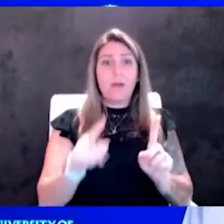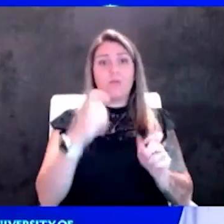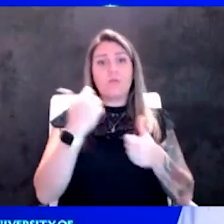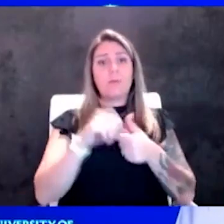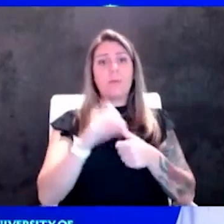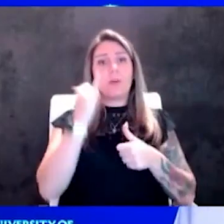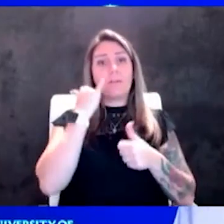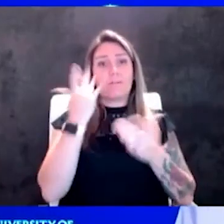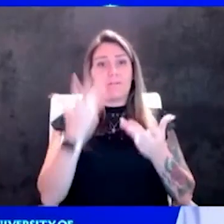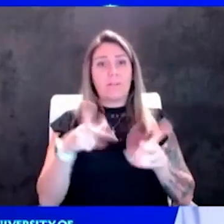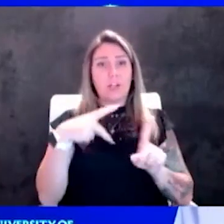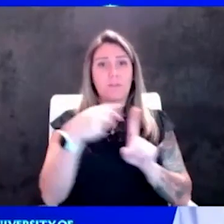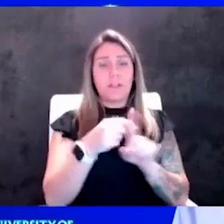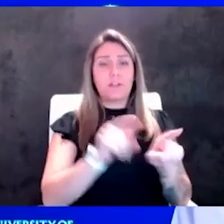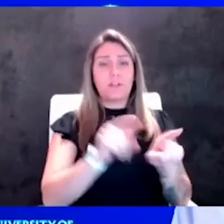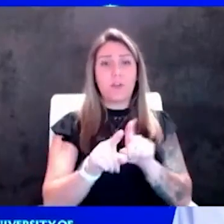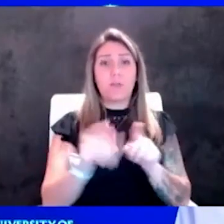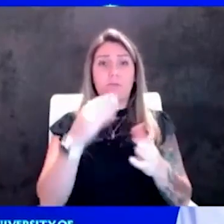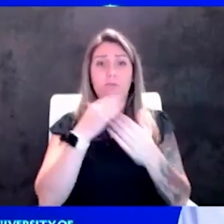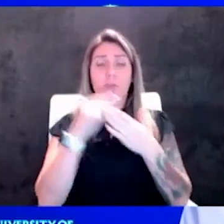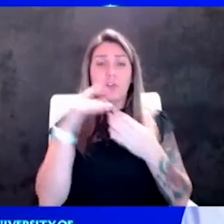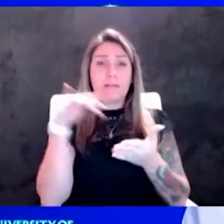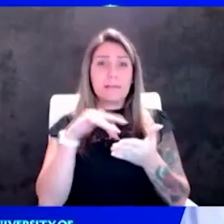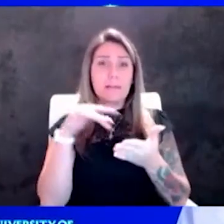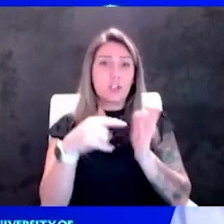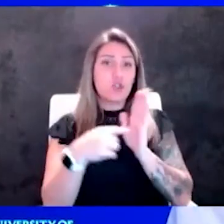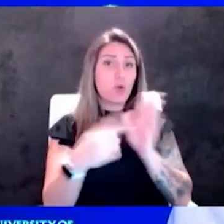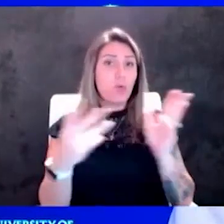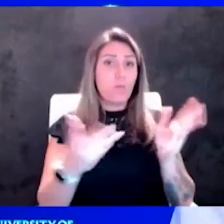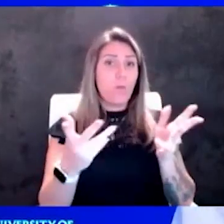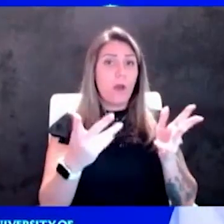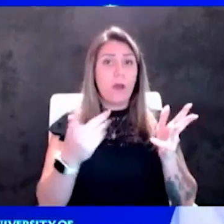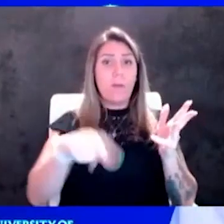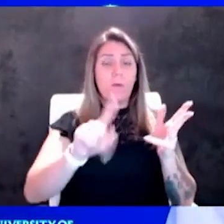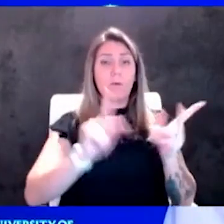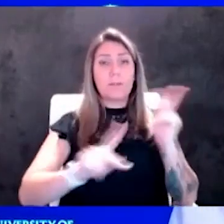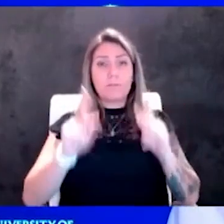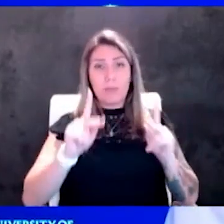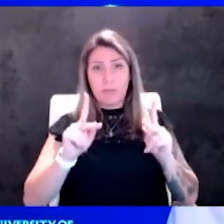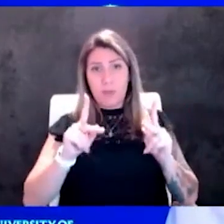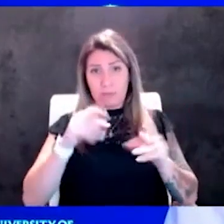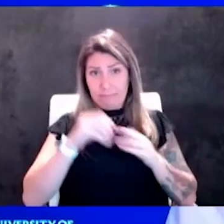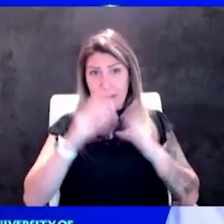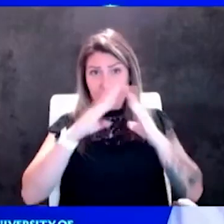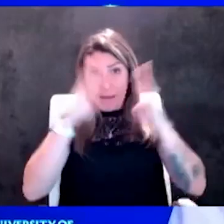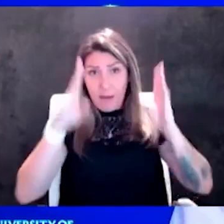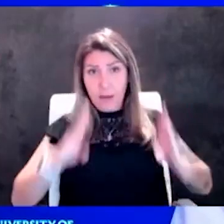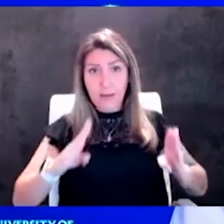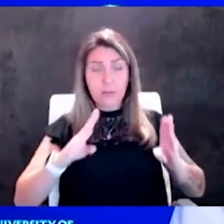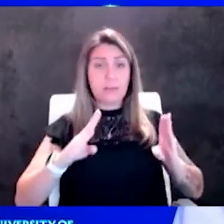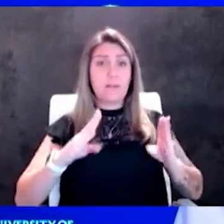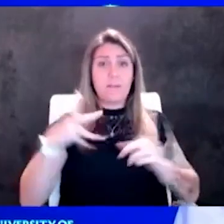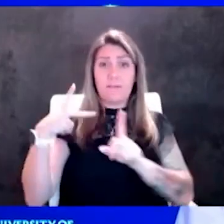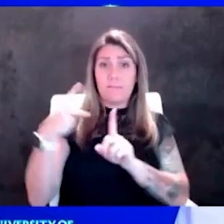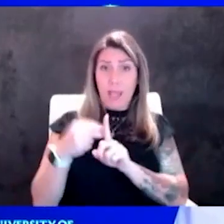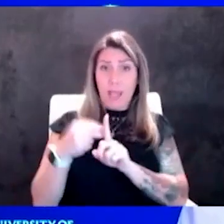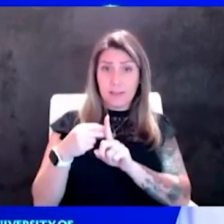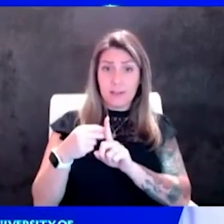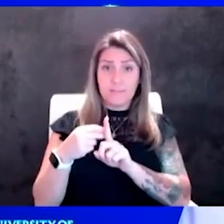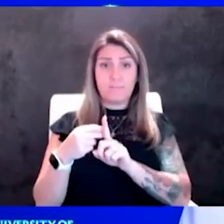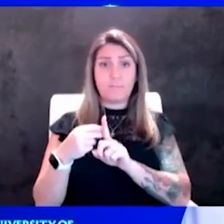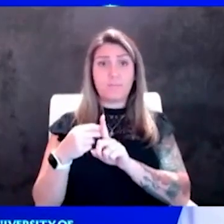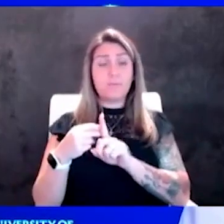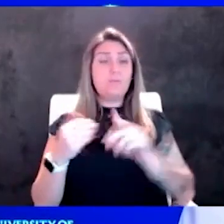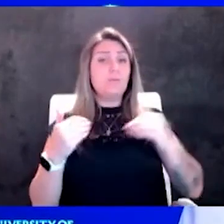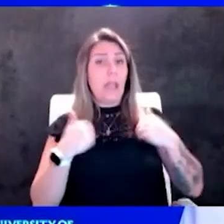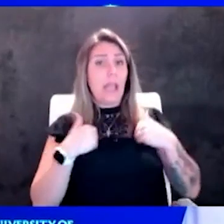there are good studies that show that those people in those households that are vaccinated do have a